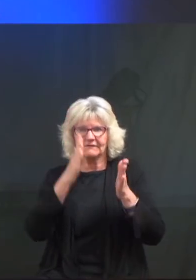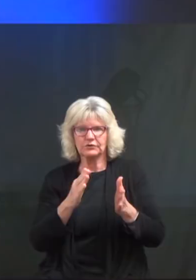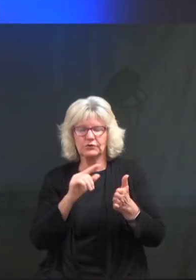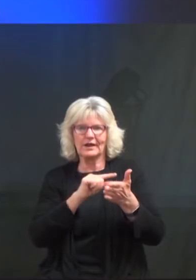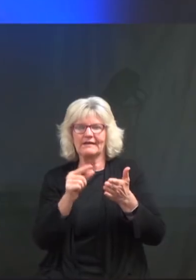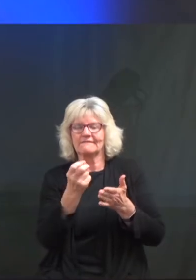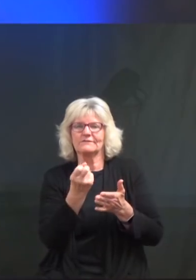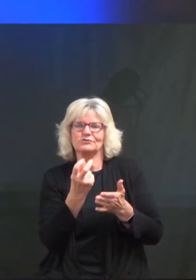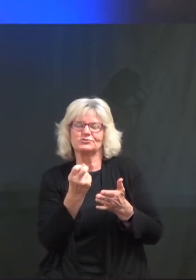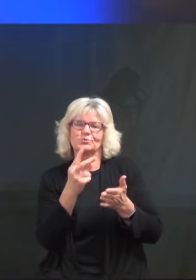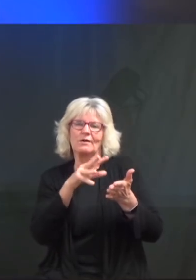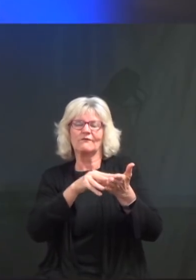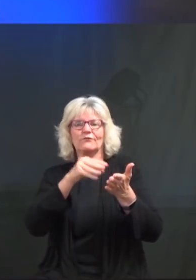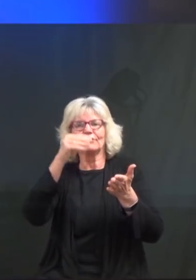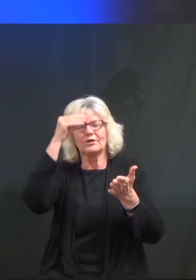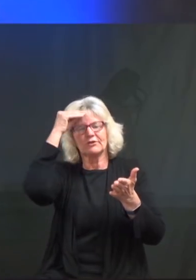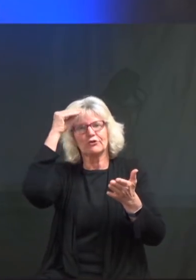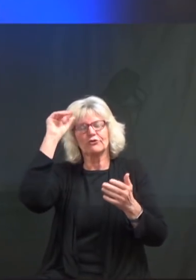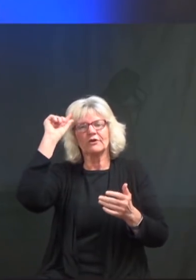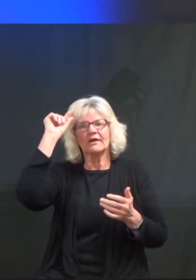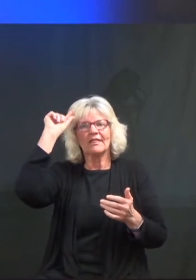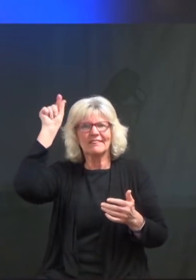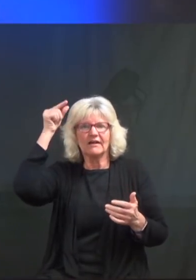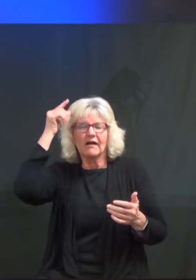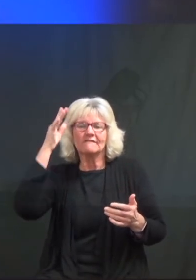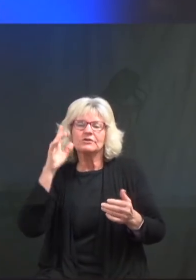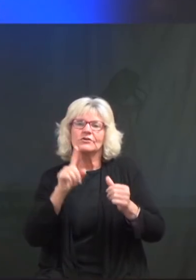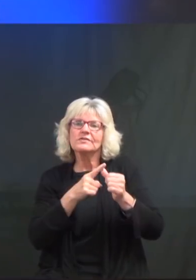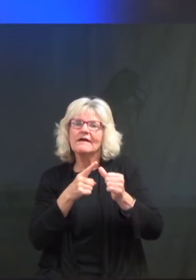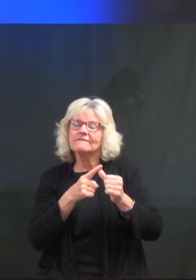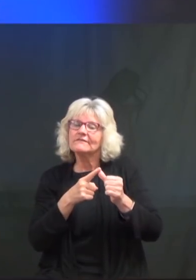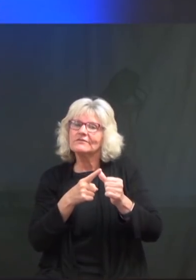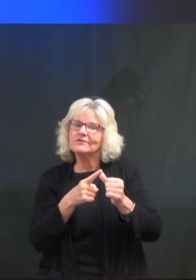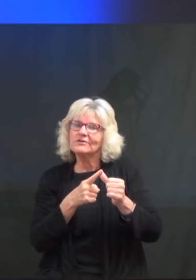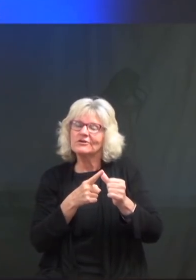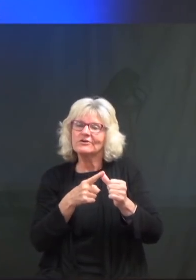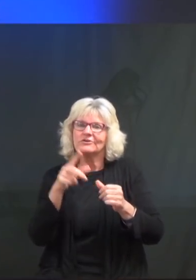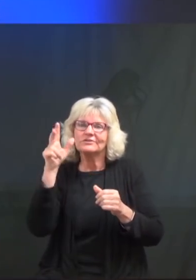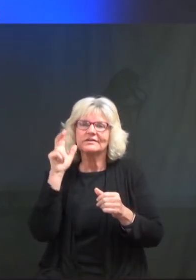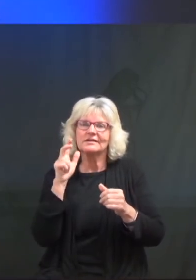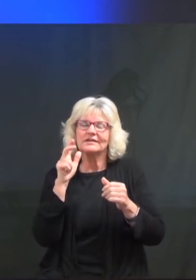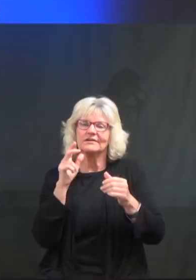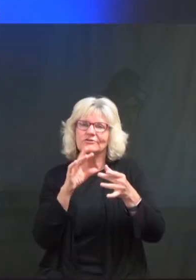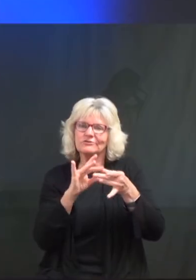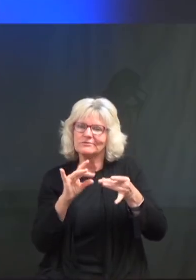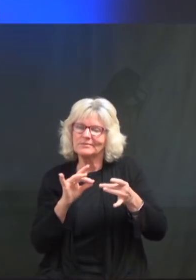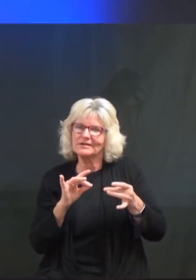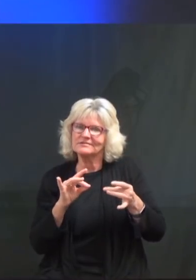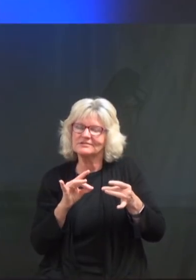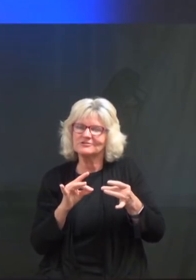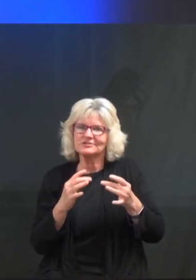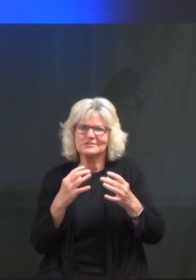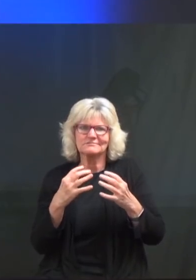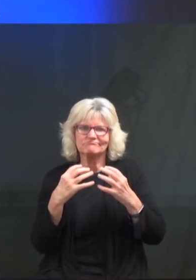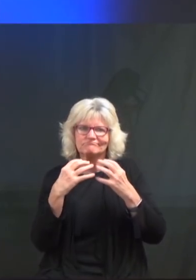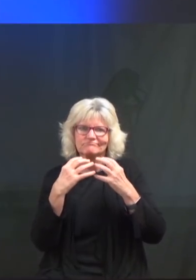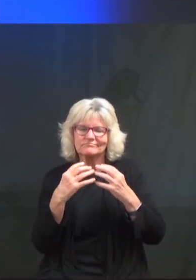Verse 12, we find out this governor that first hears this message is intrigued, and in verse 12, he